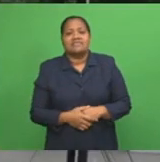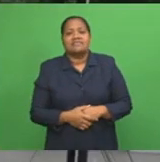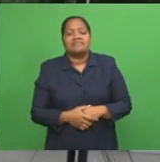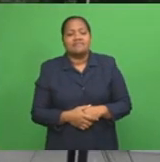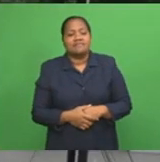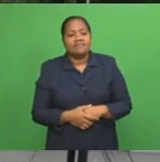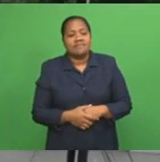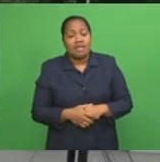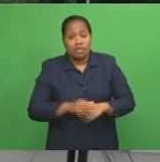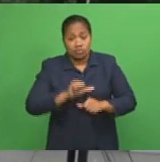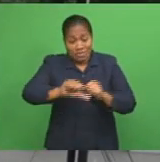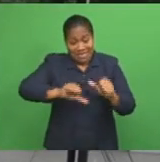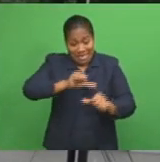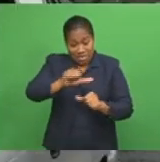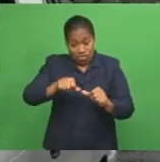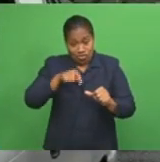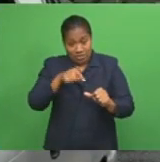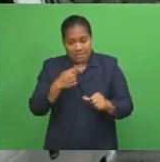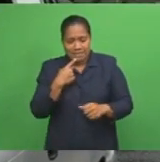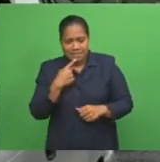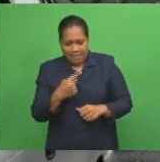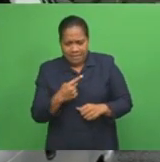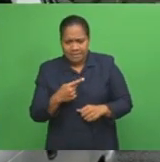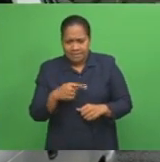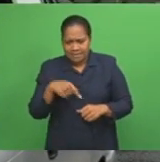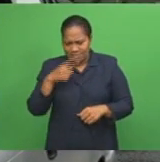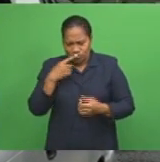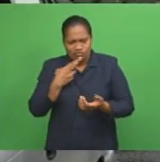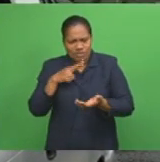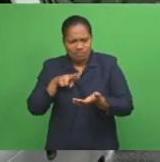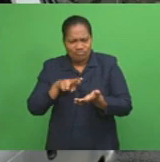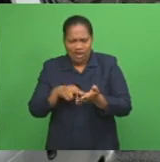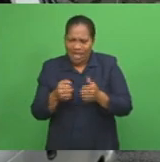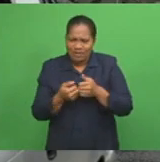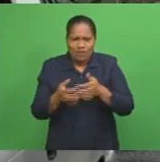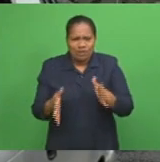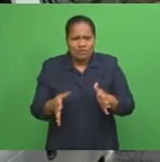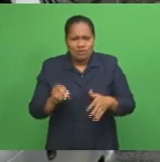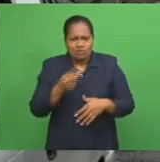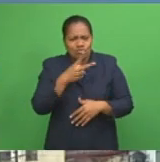The association says while agents are reporting losses ranging from 20 to